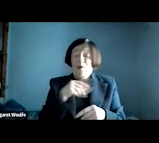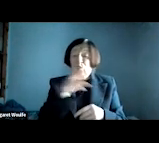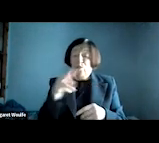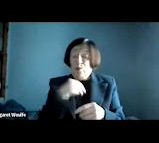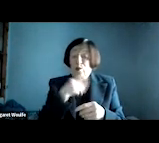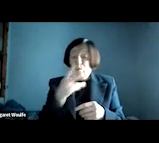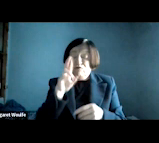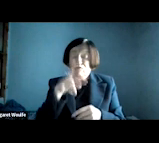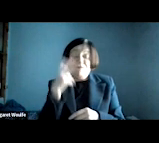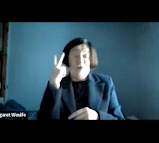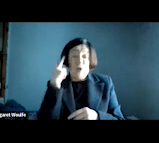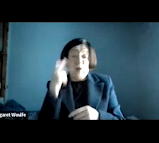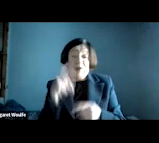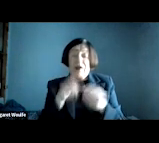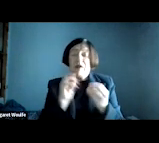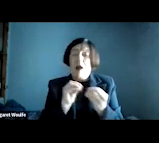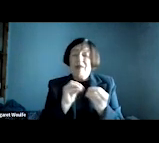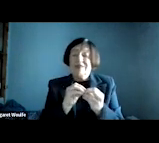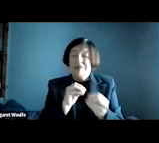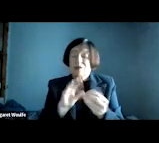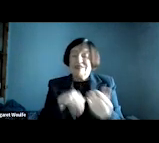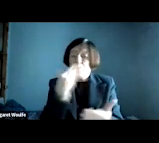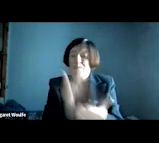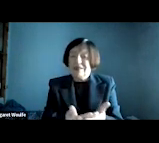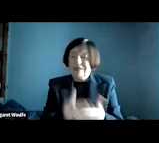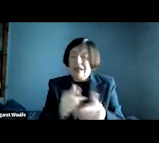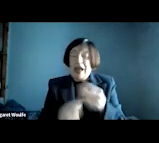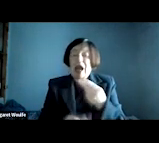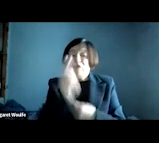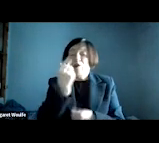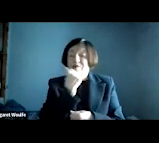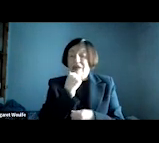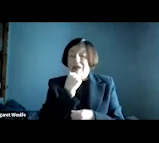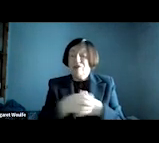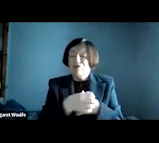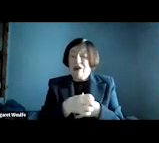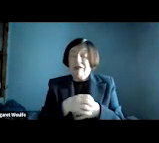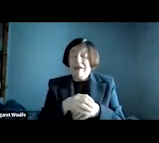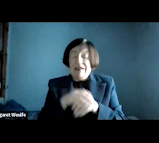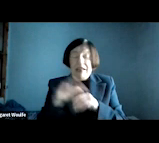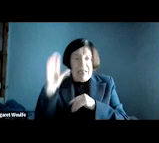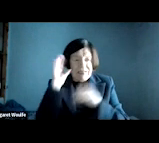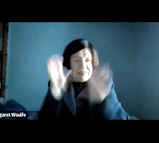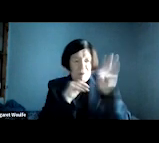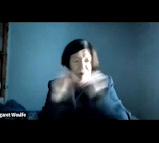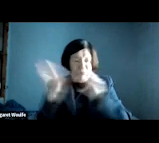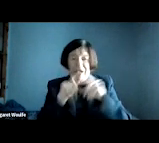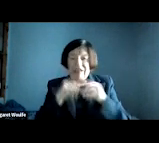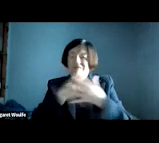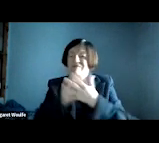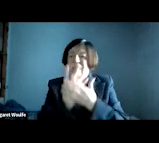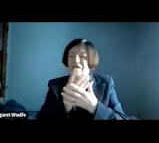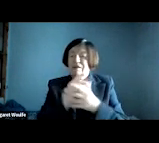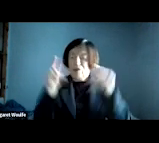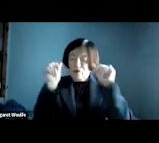will review the comments that were submitted and update the draft, taking on board and developing through